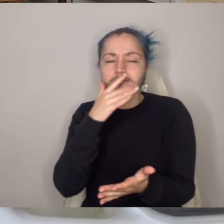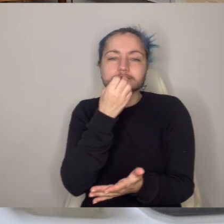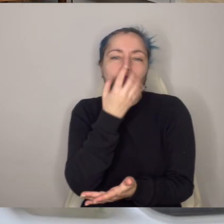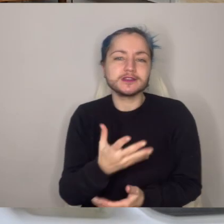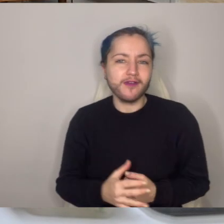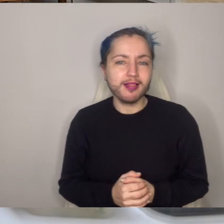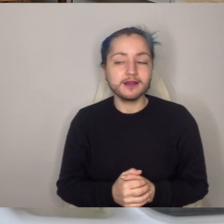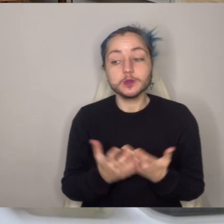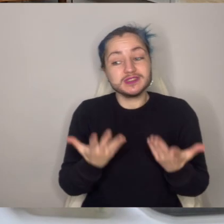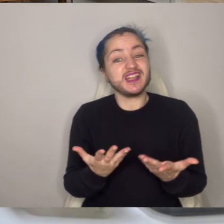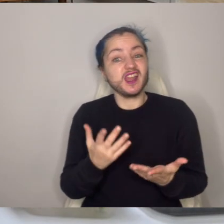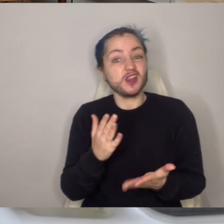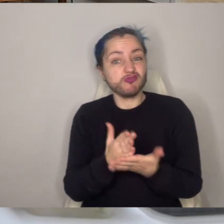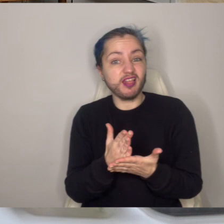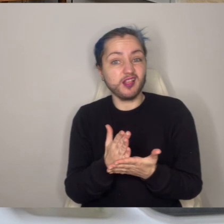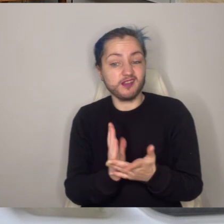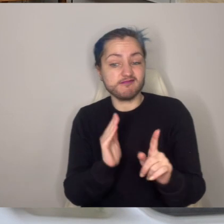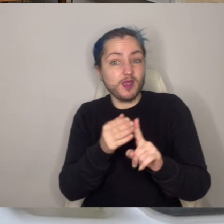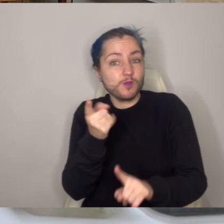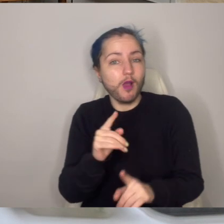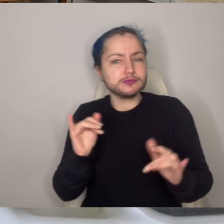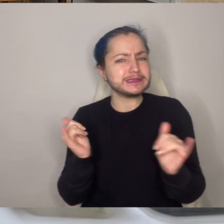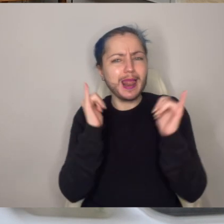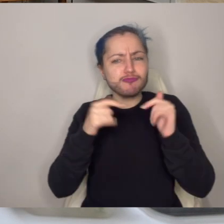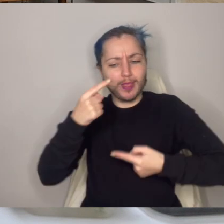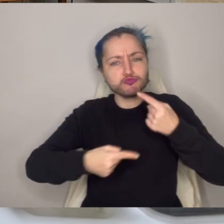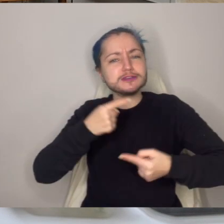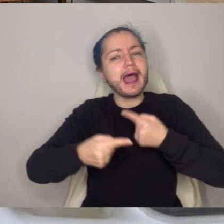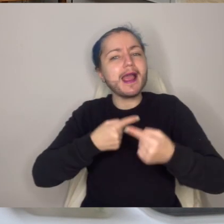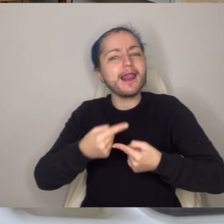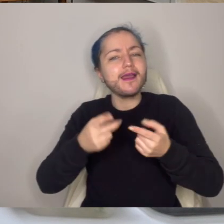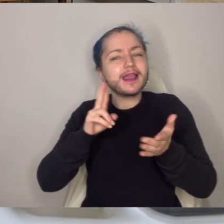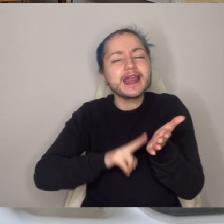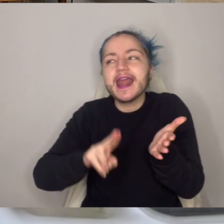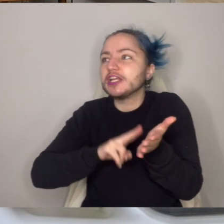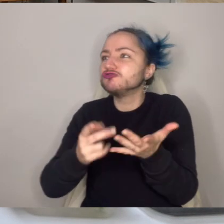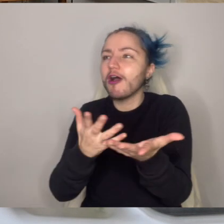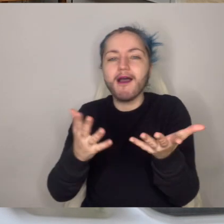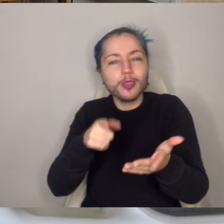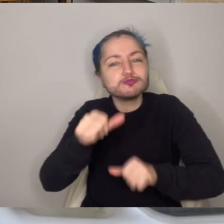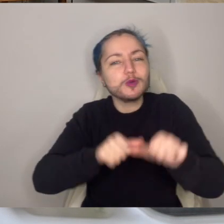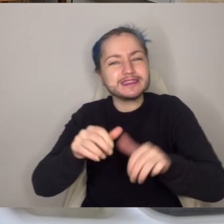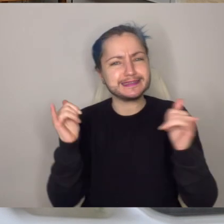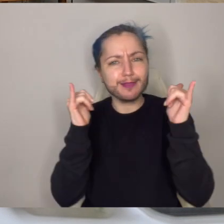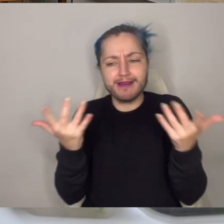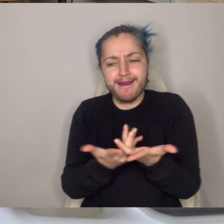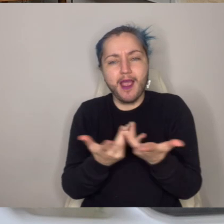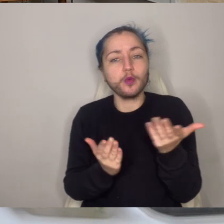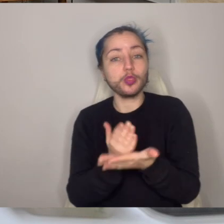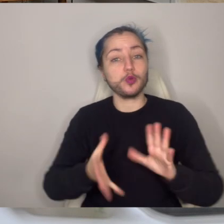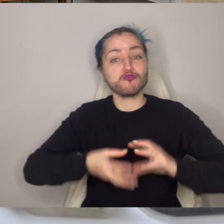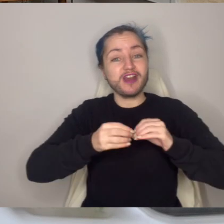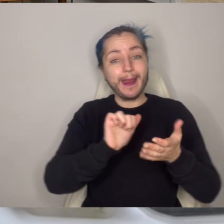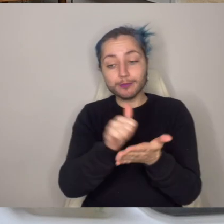So today I thought we could celebrate those processes of recycling in nature by making dynamic prints about kitchen waste and